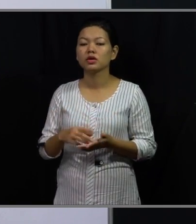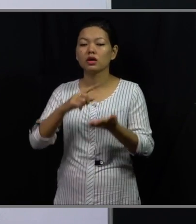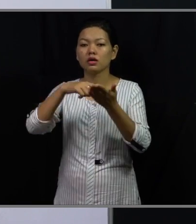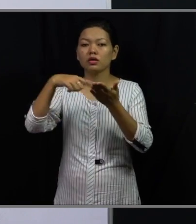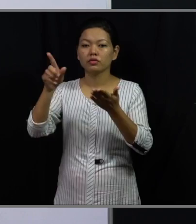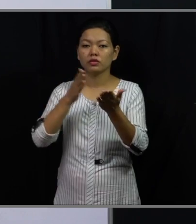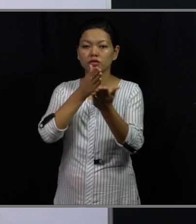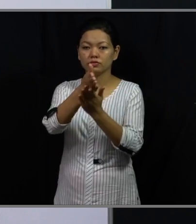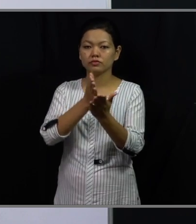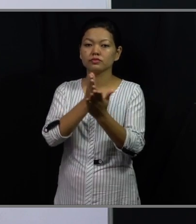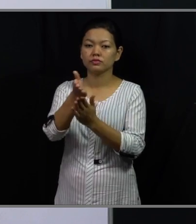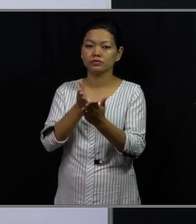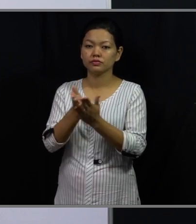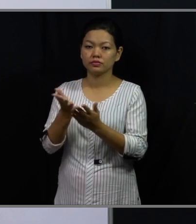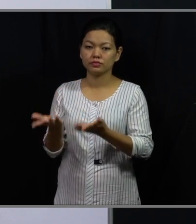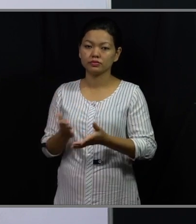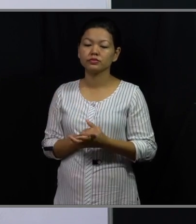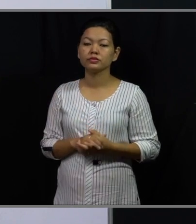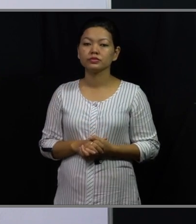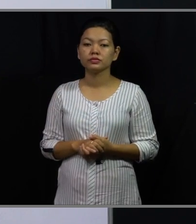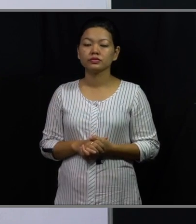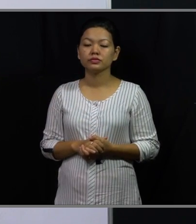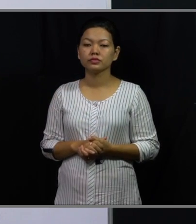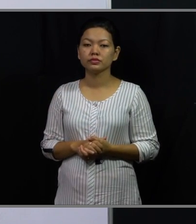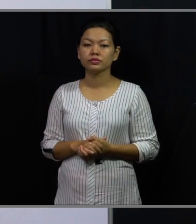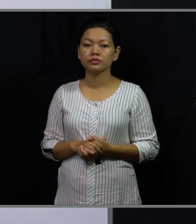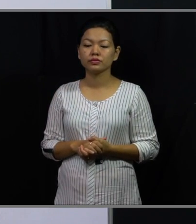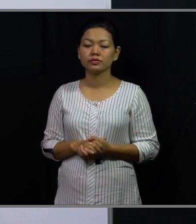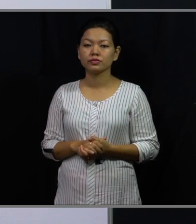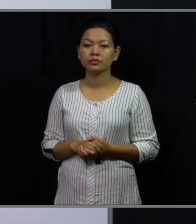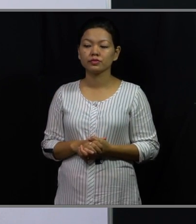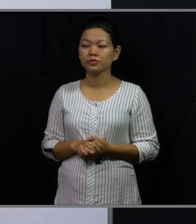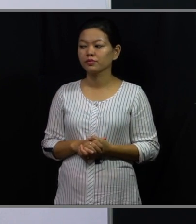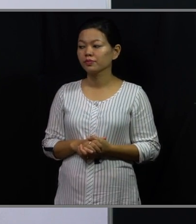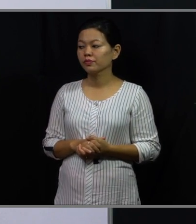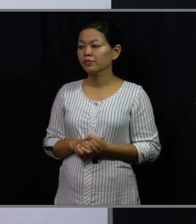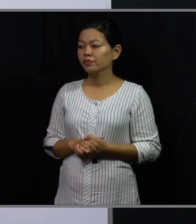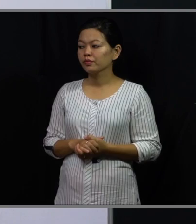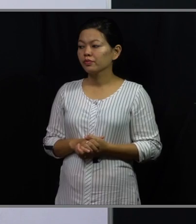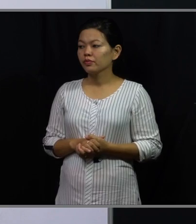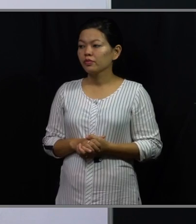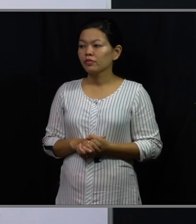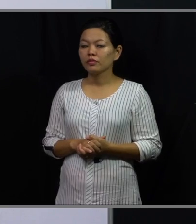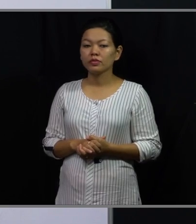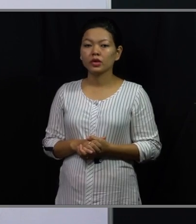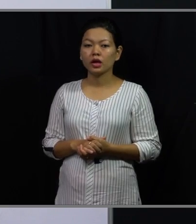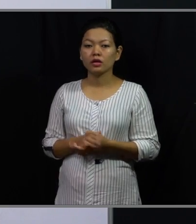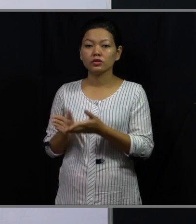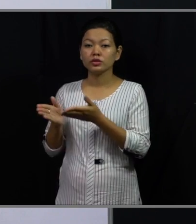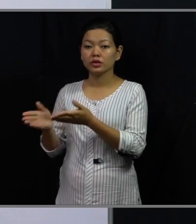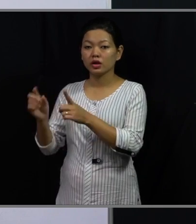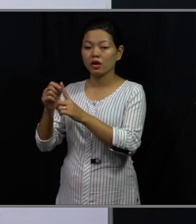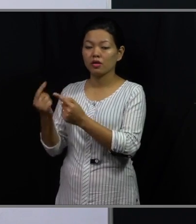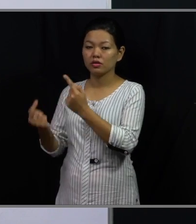okay, by legal way, and that is what it means here. So now like I've mentioned, it studies about the power,